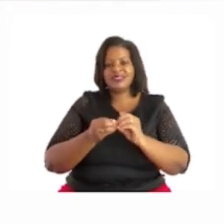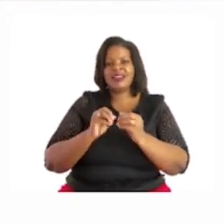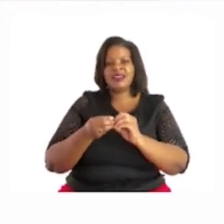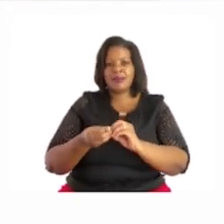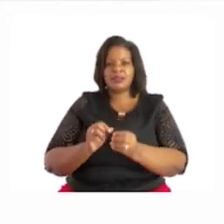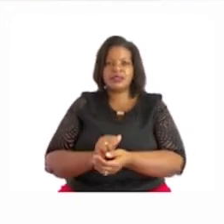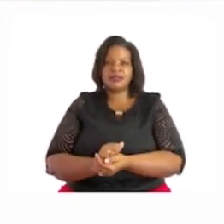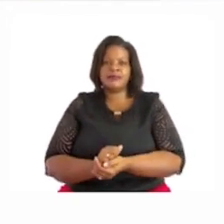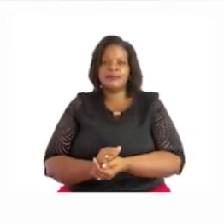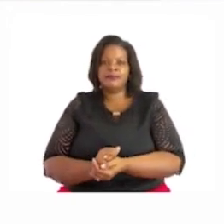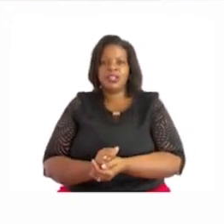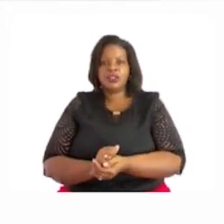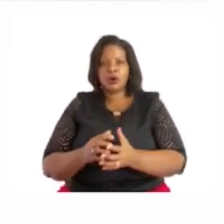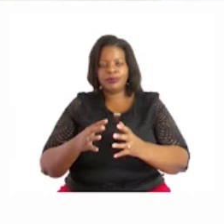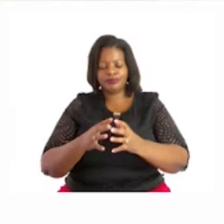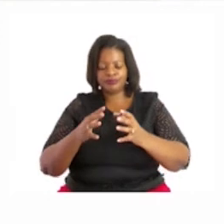Expanded notation,